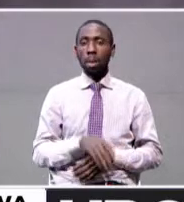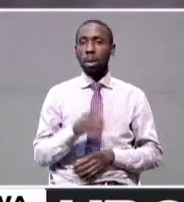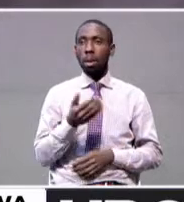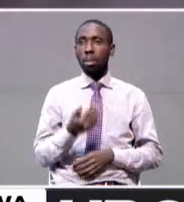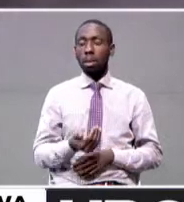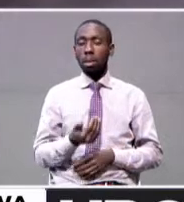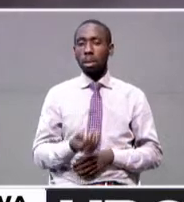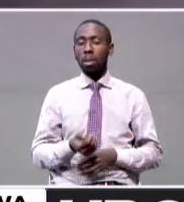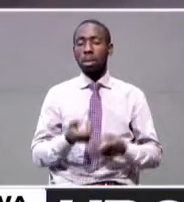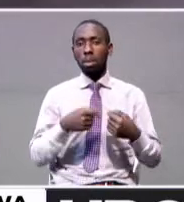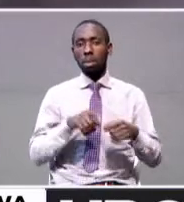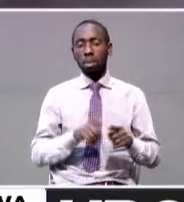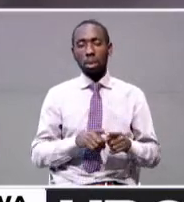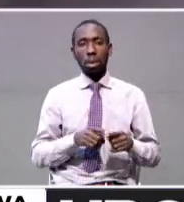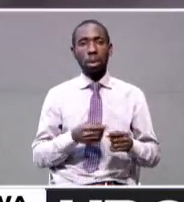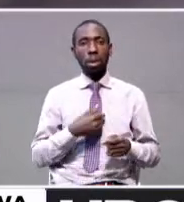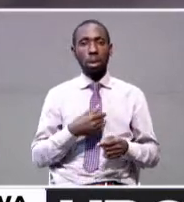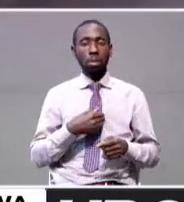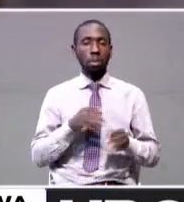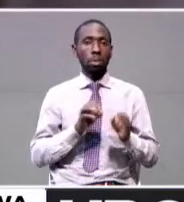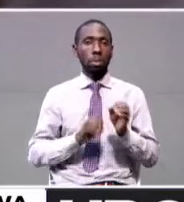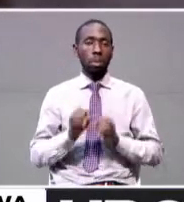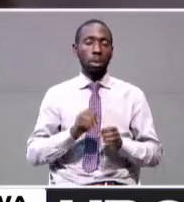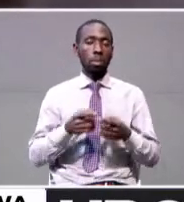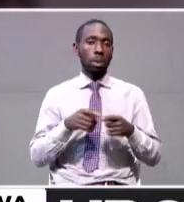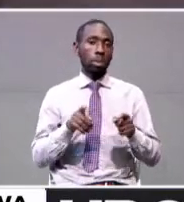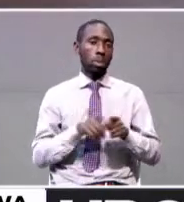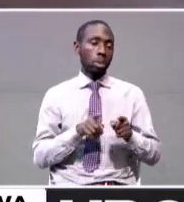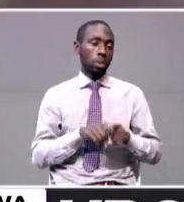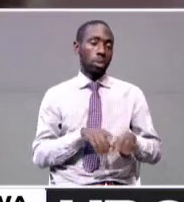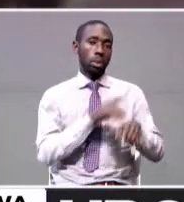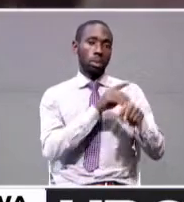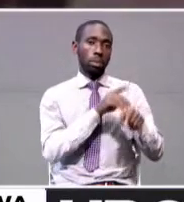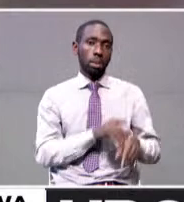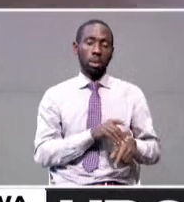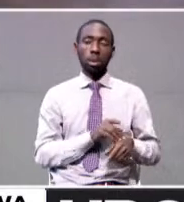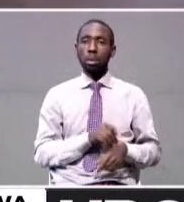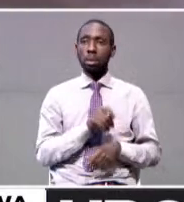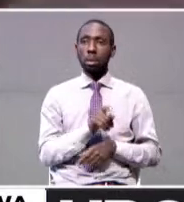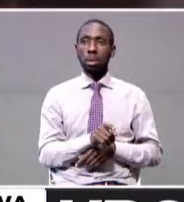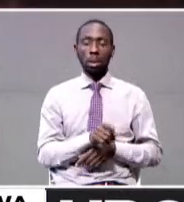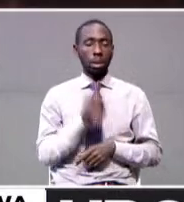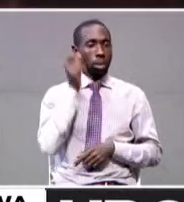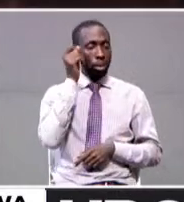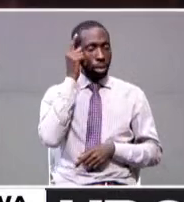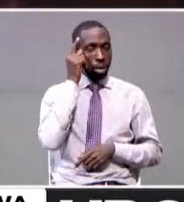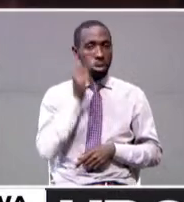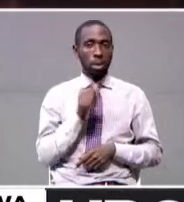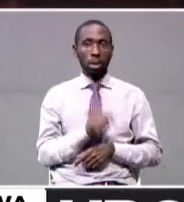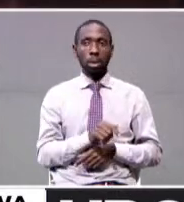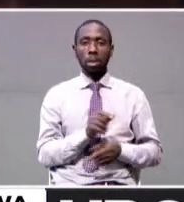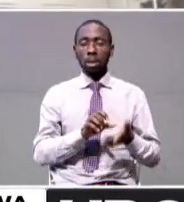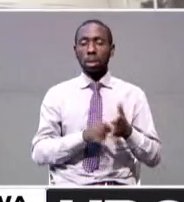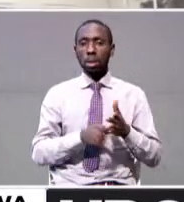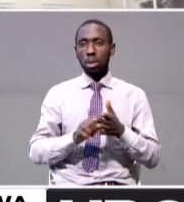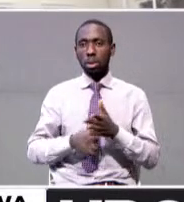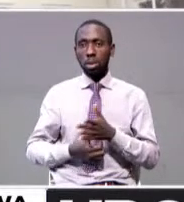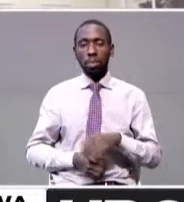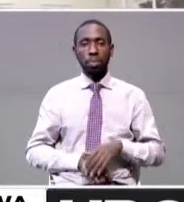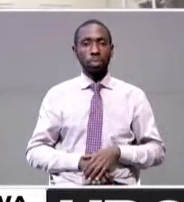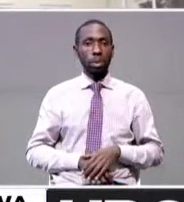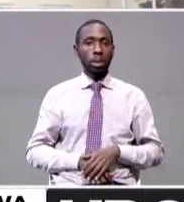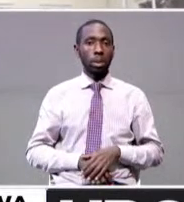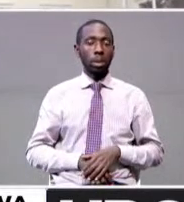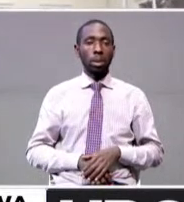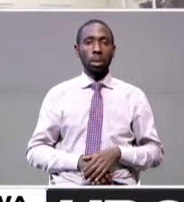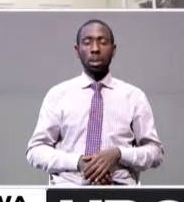kubanga bakiraba bulungi ate ne bibabadde beesigamyeko ebyapa ebifu bakitegedde bulungi nti byakoze eki nti byasaziddwamu.